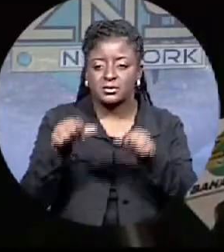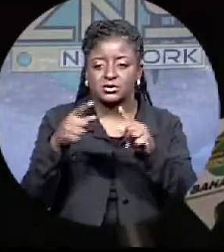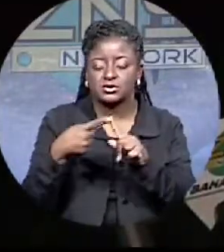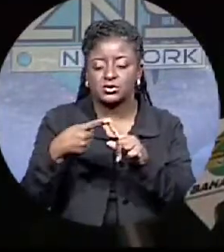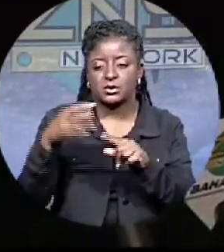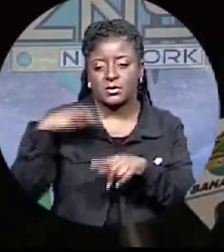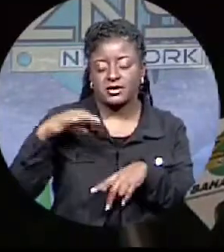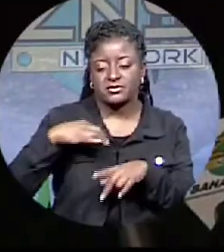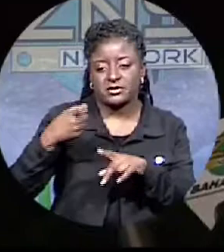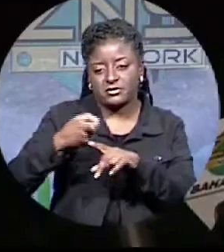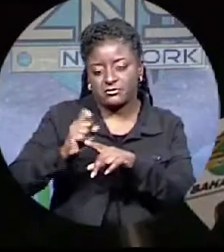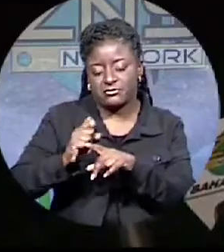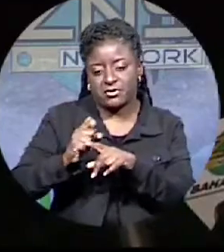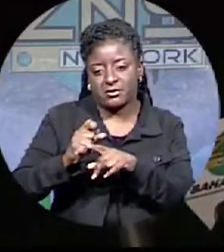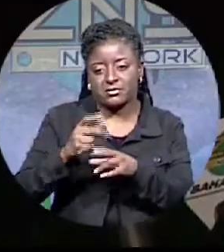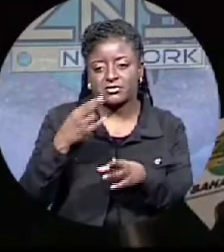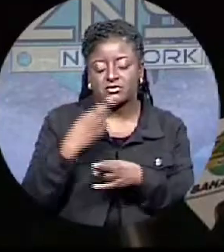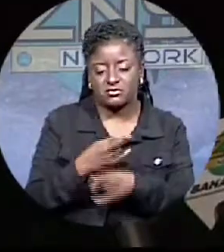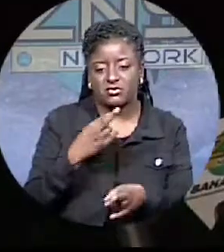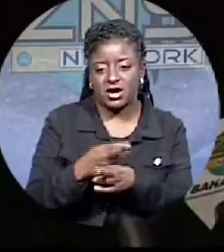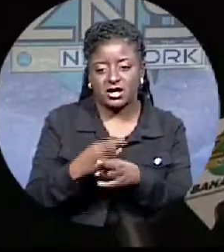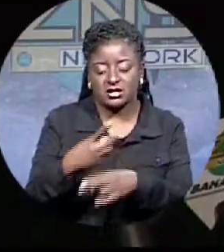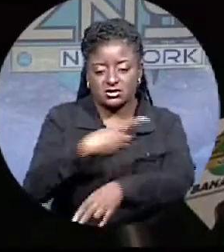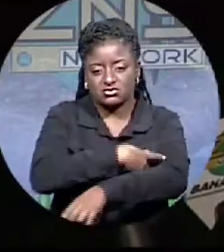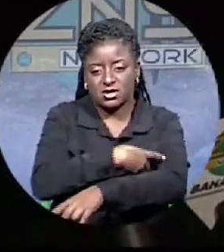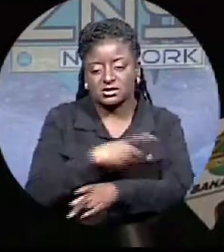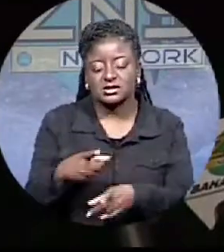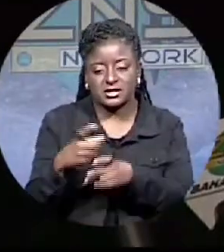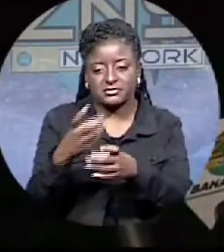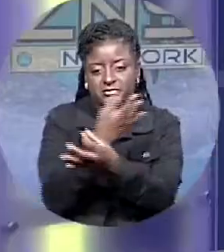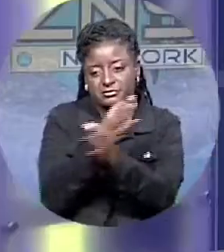the generic drugs provided free of charge by the Ministry of Health.